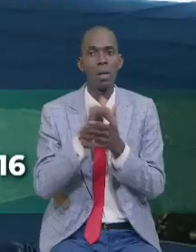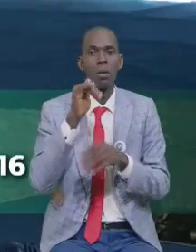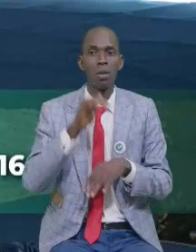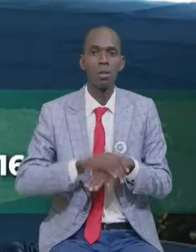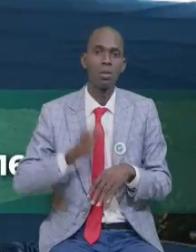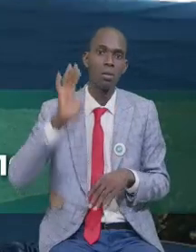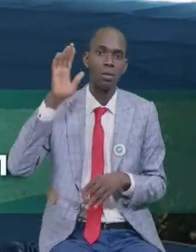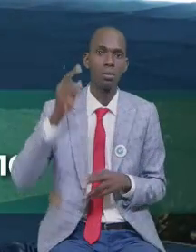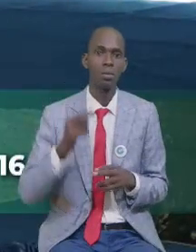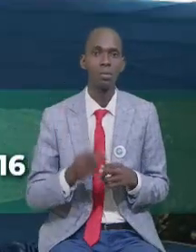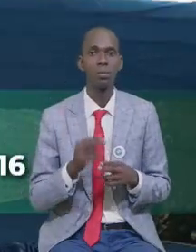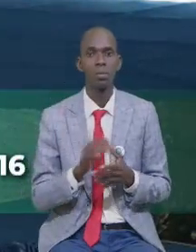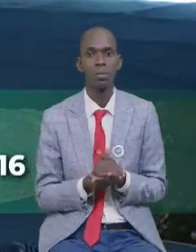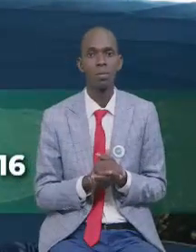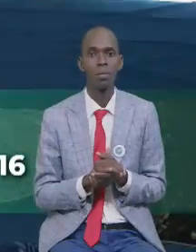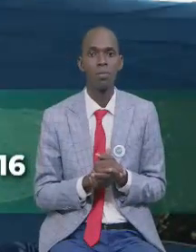his name. In